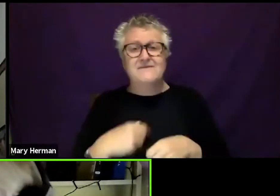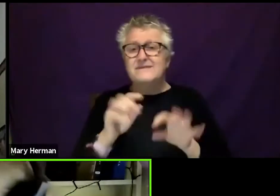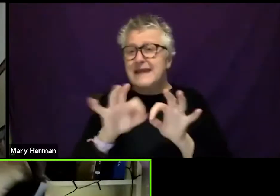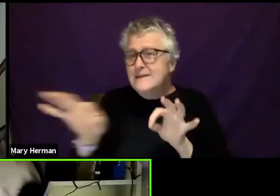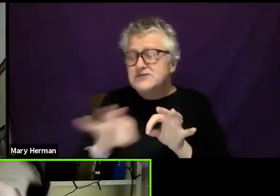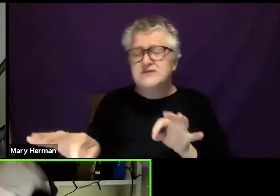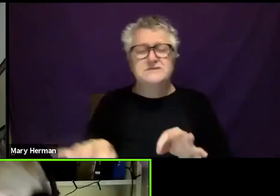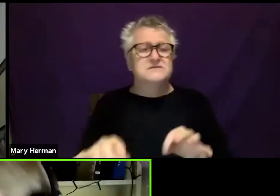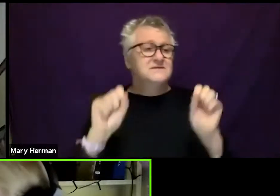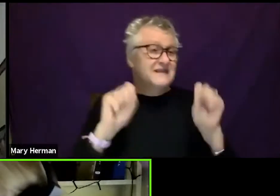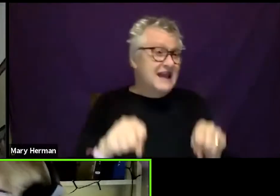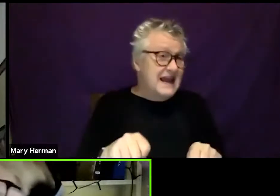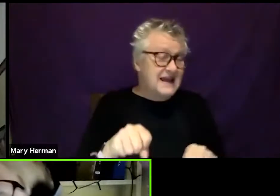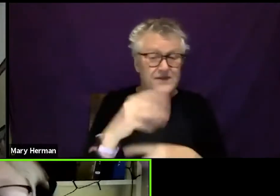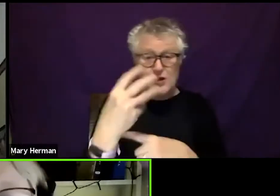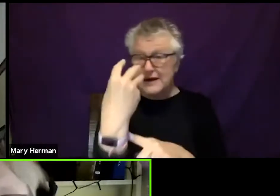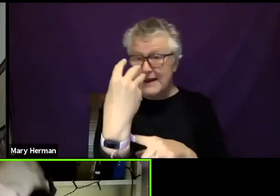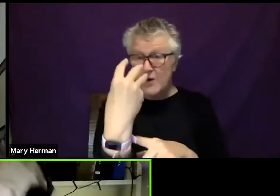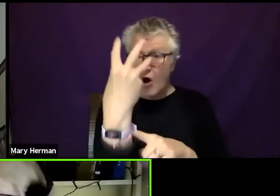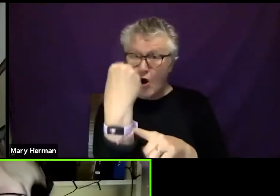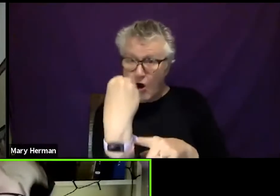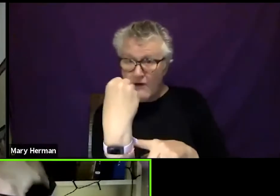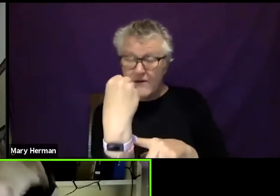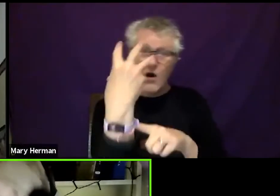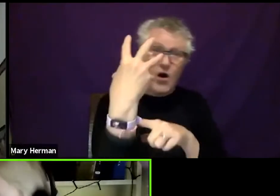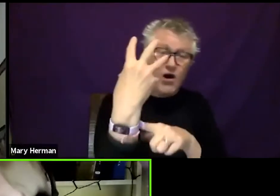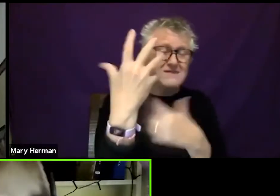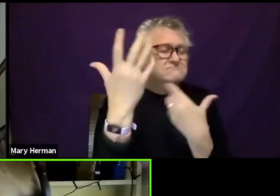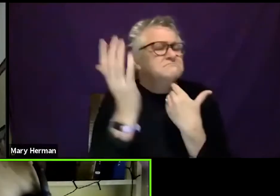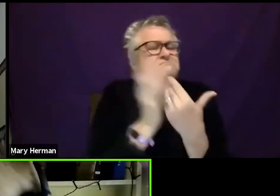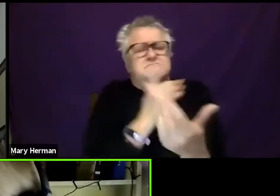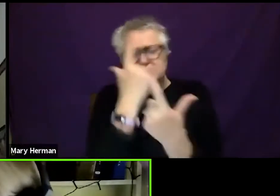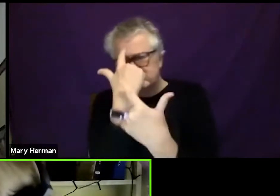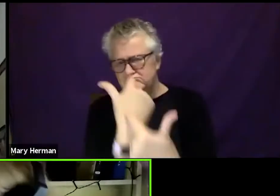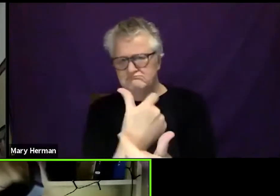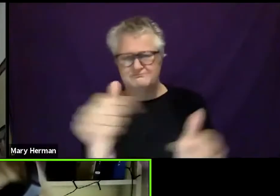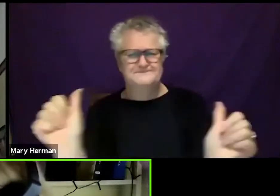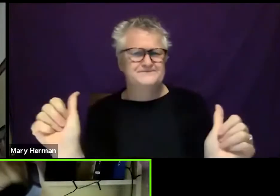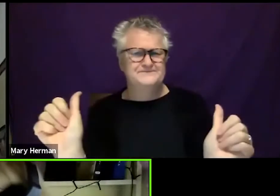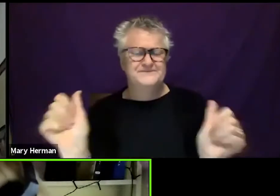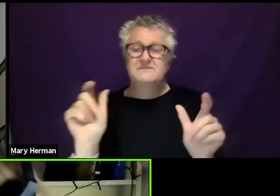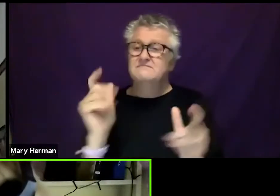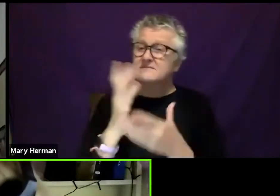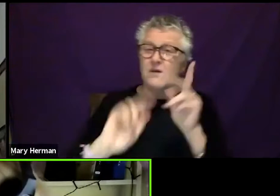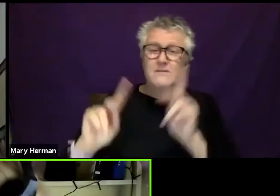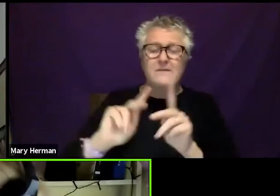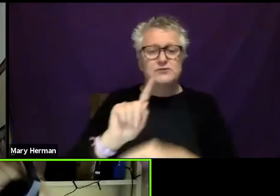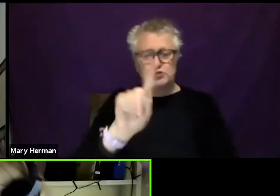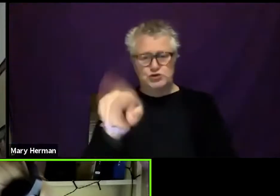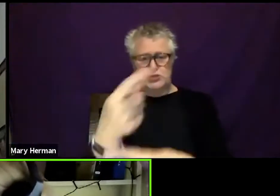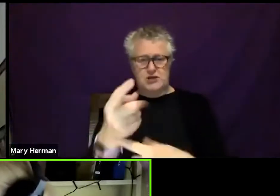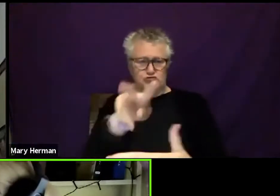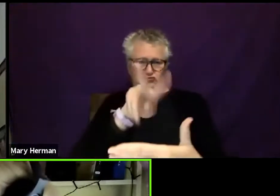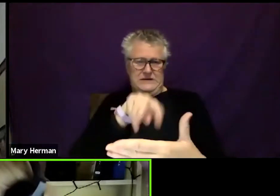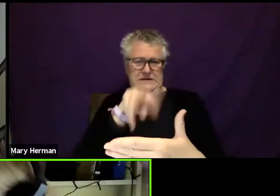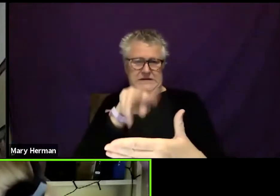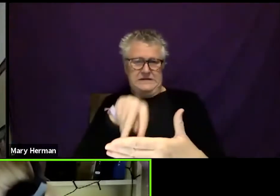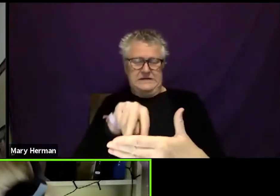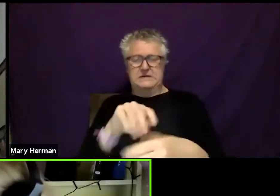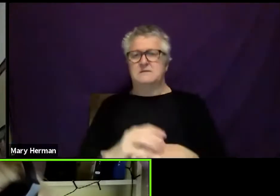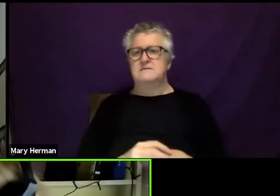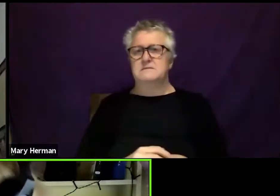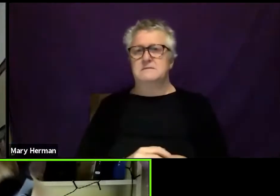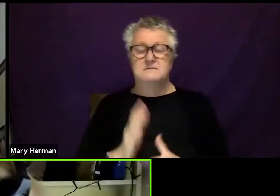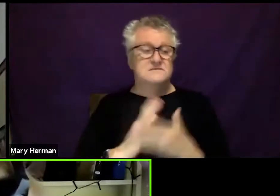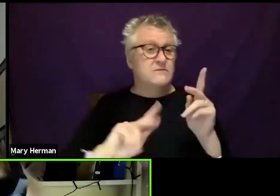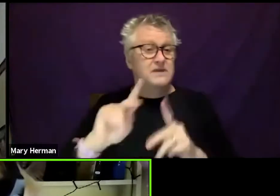window. Some people just click on the captions and just read the captions. We have some people that just listen